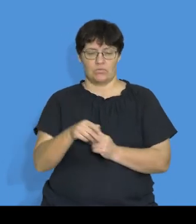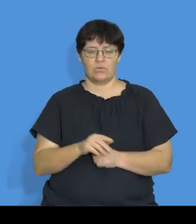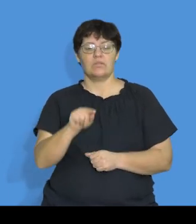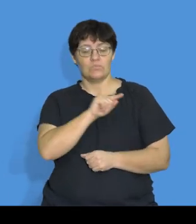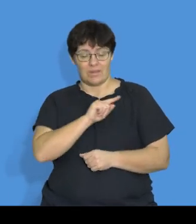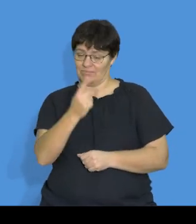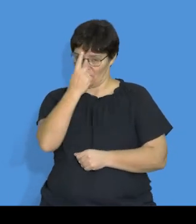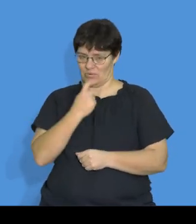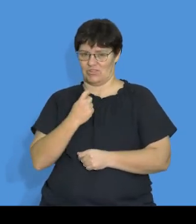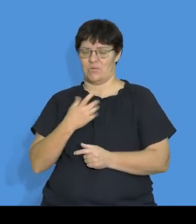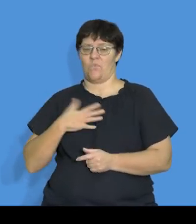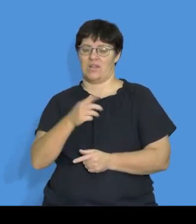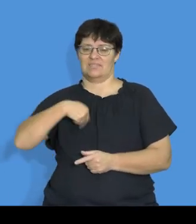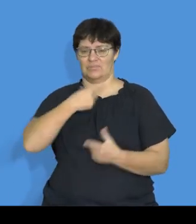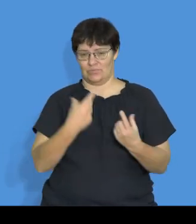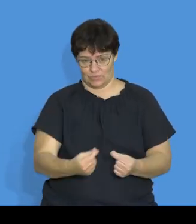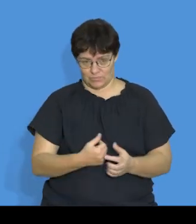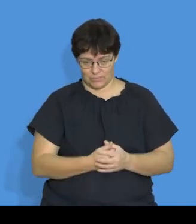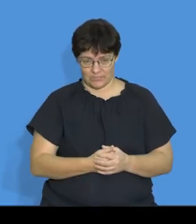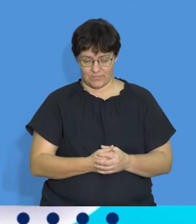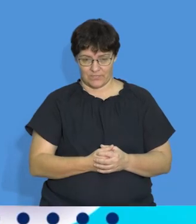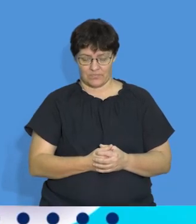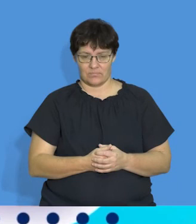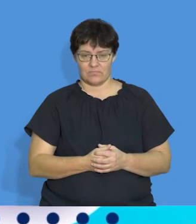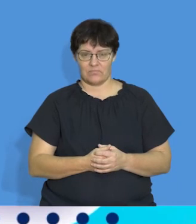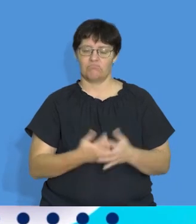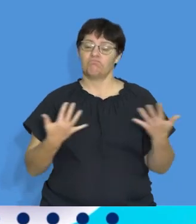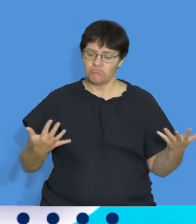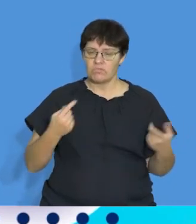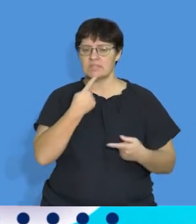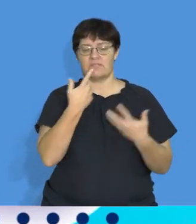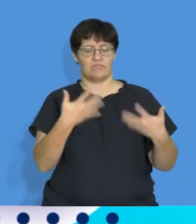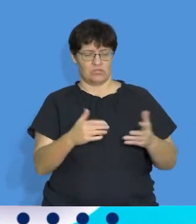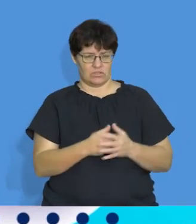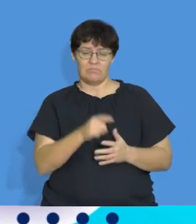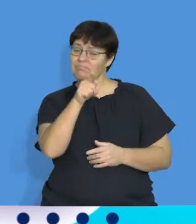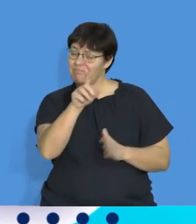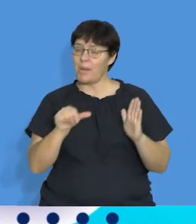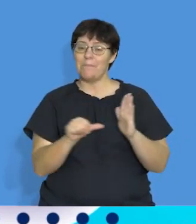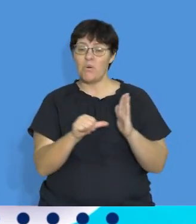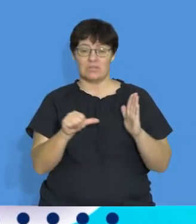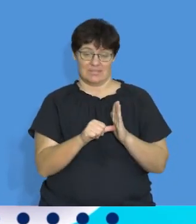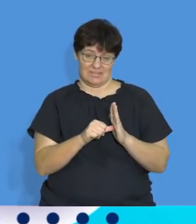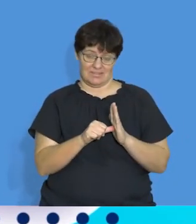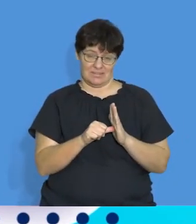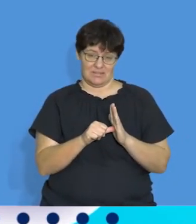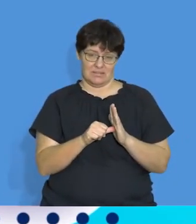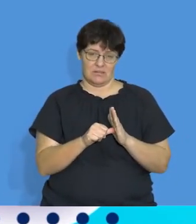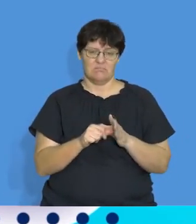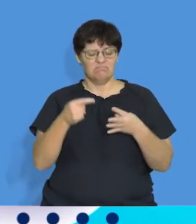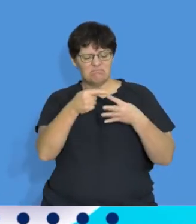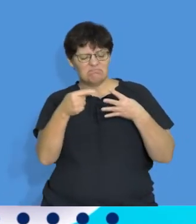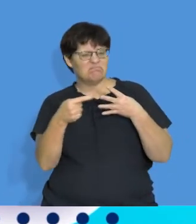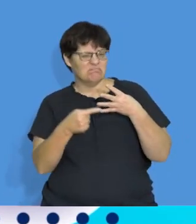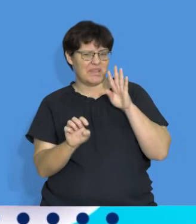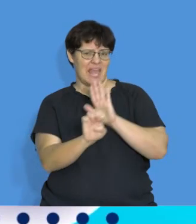what the question required of us. Right. So having said that, I think it's very important to say these are just